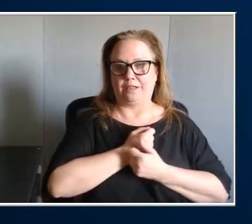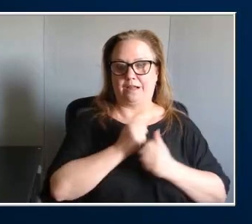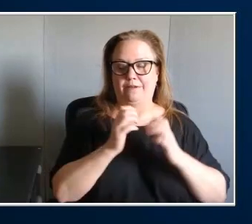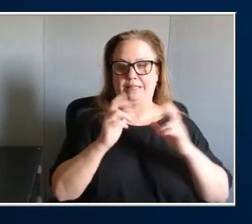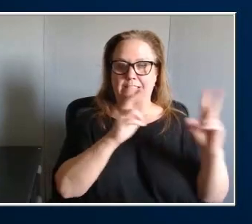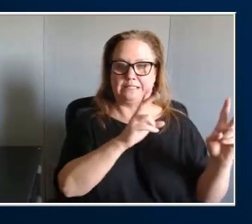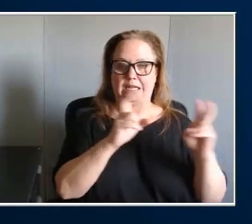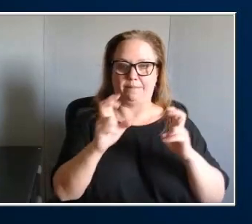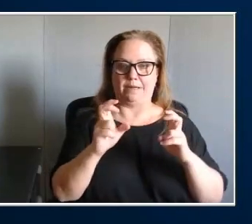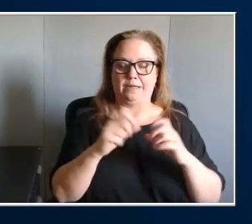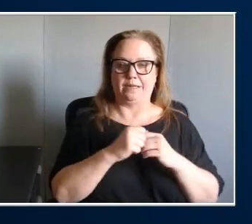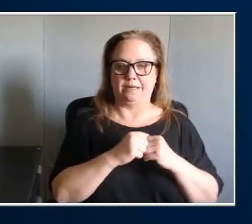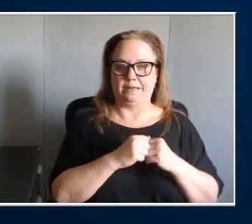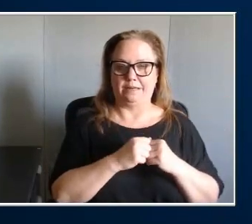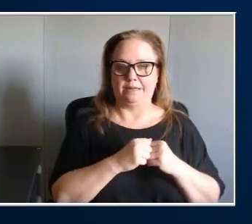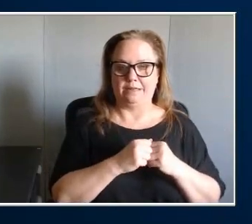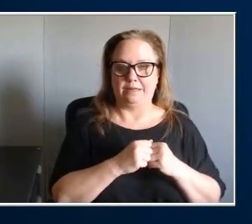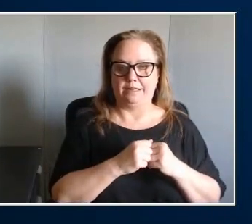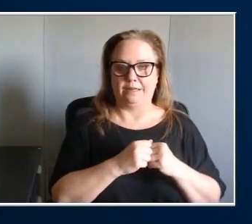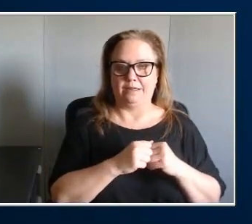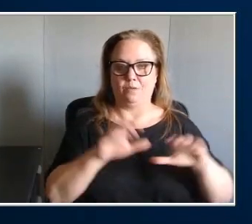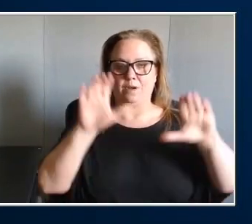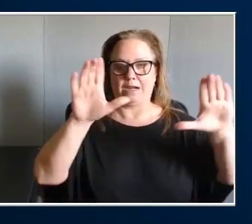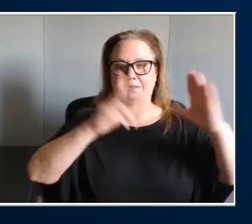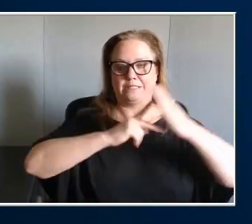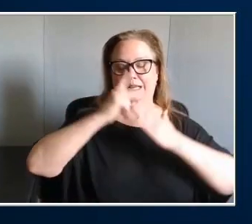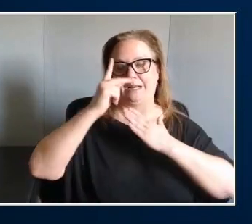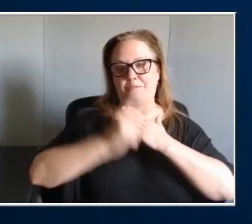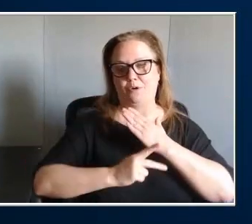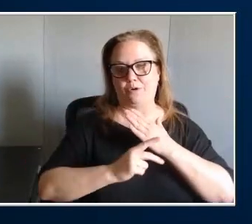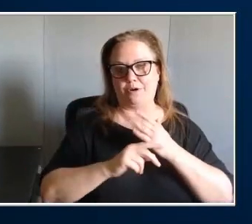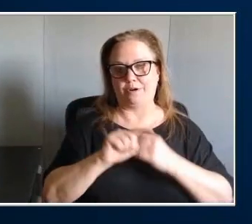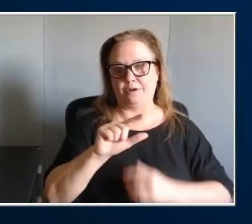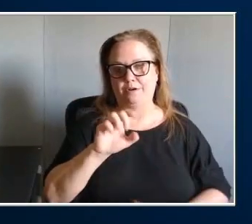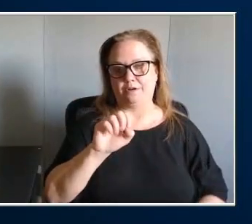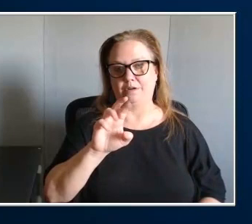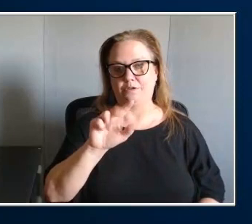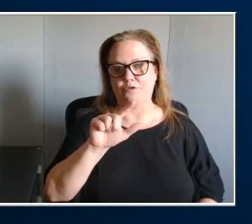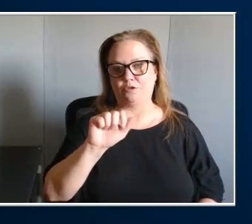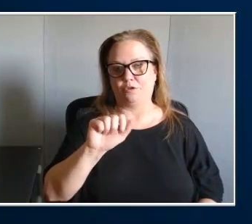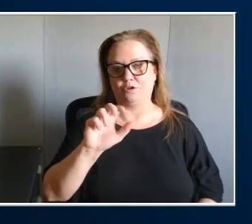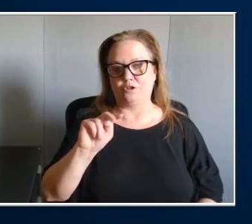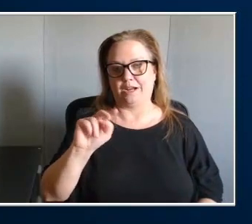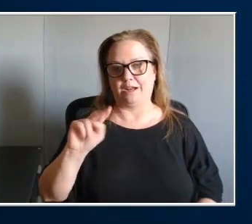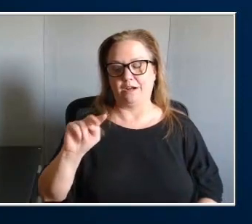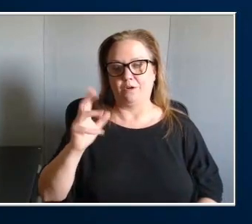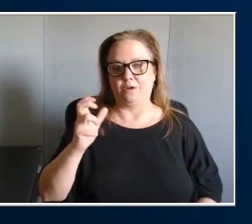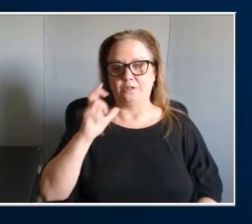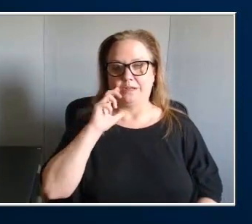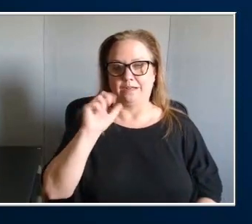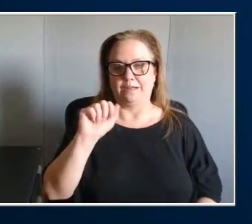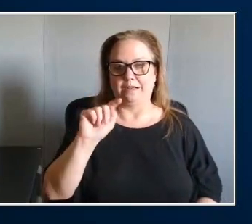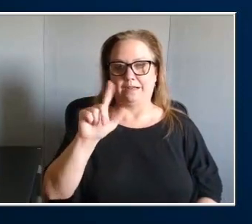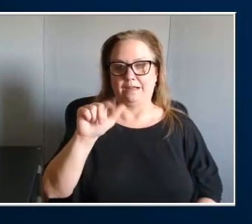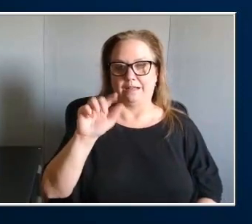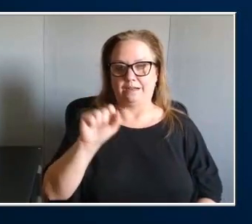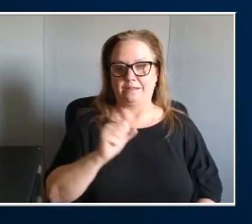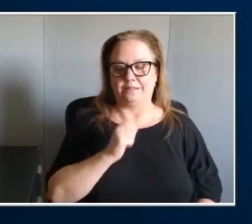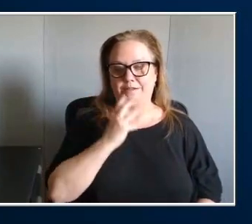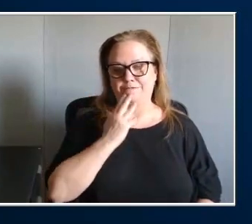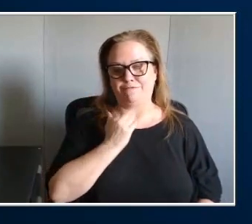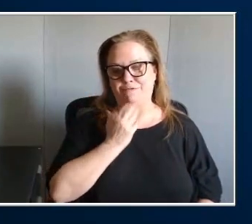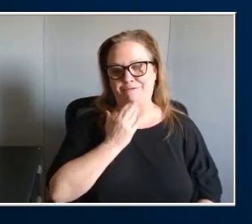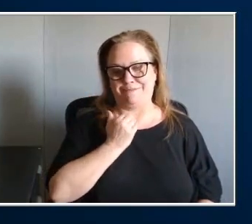Ann Sellentrop writes, what an outstanding program. And Georgianne wants you all to know that Atlas is